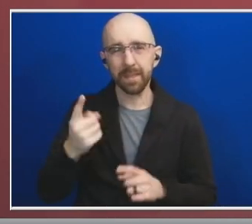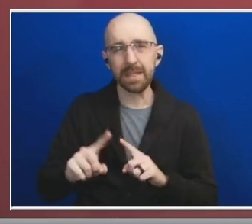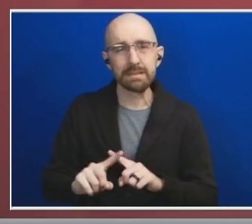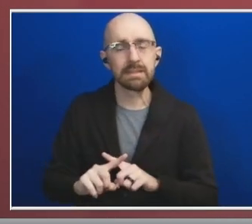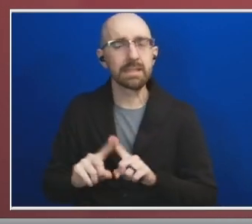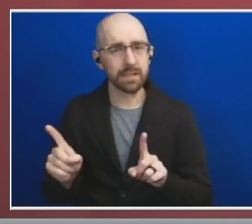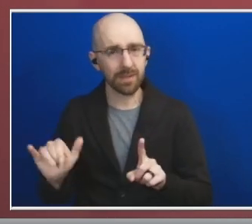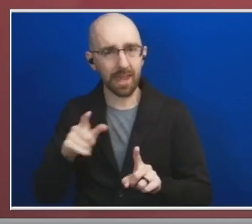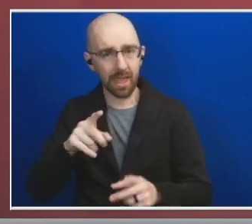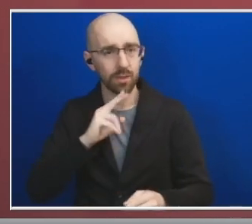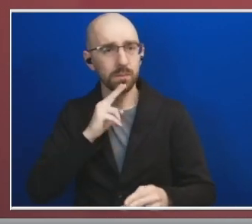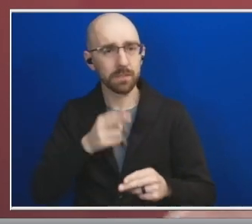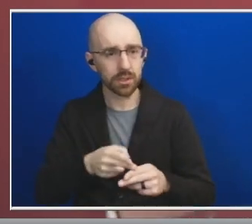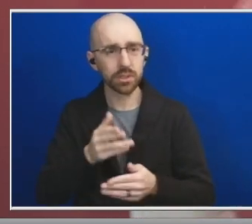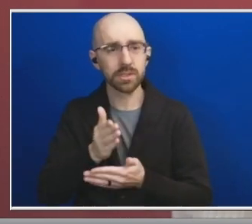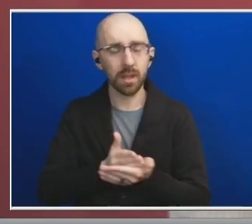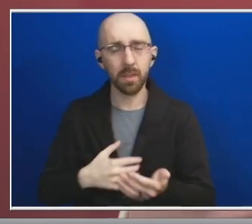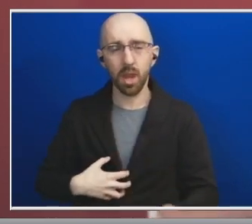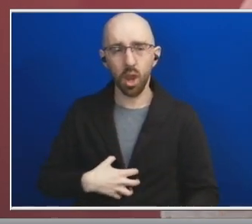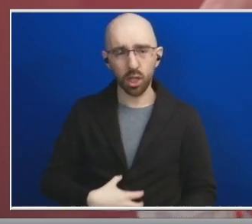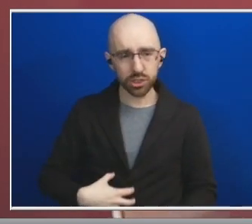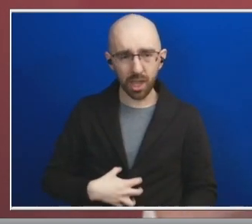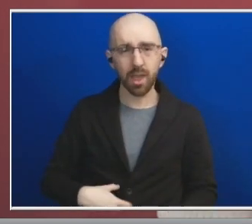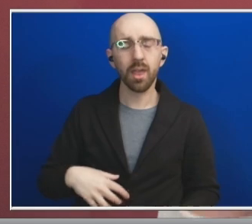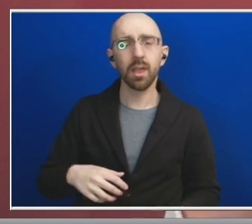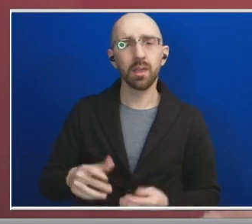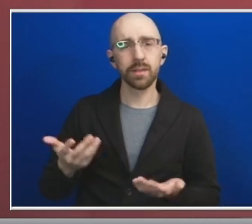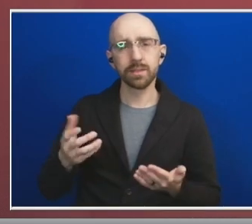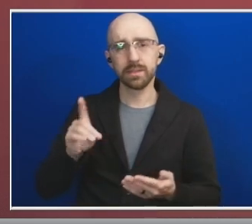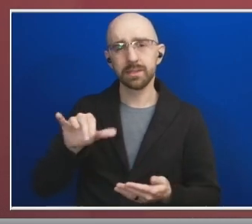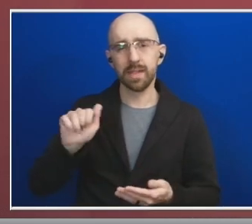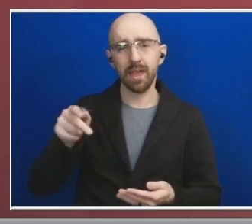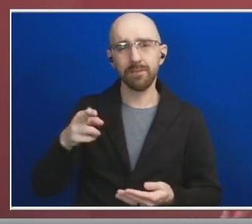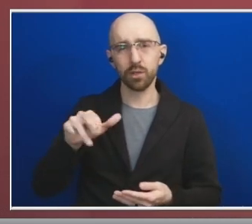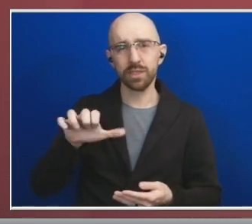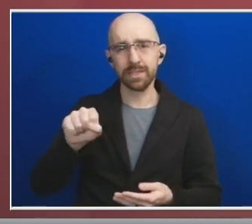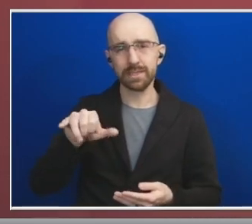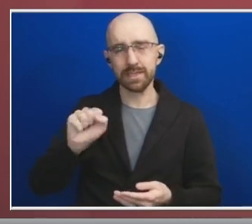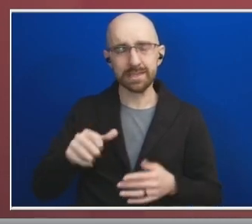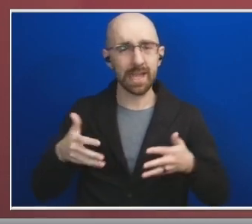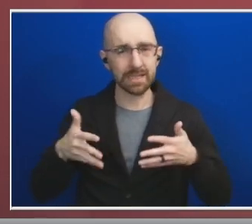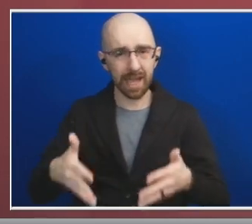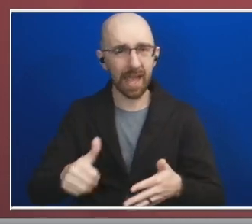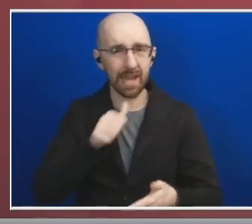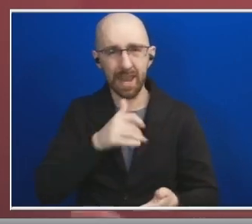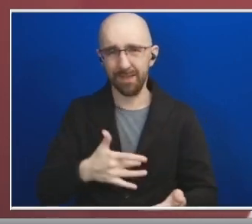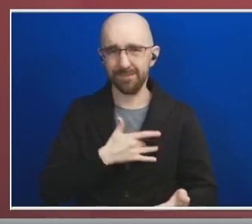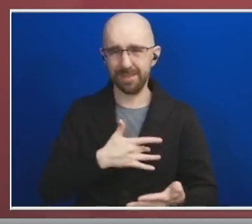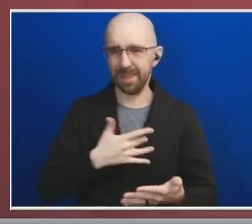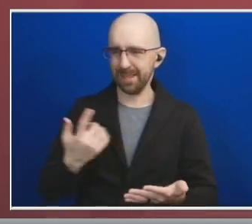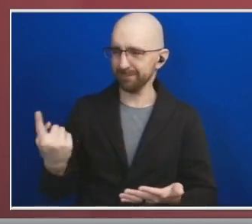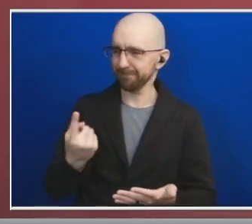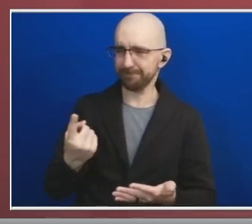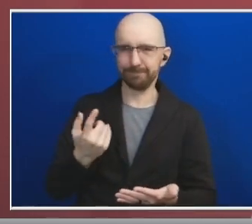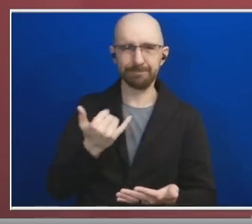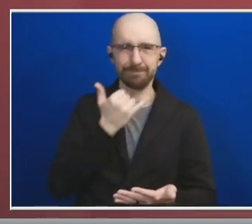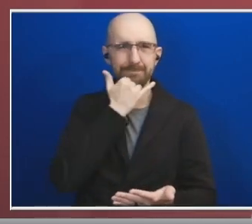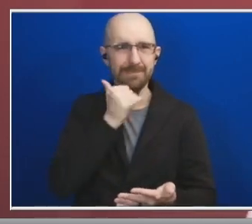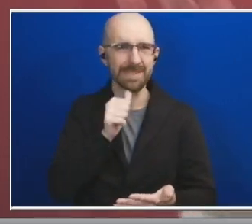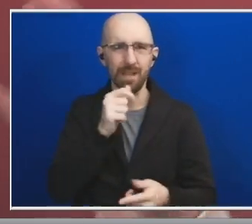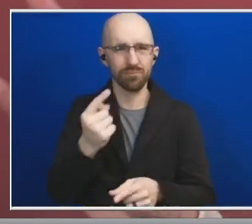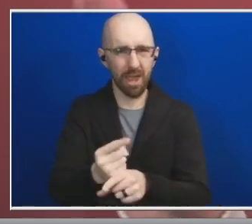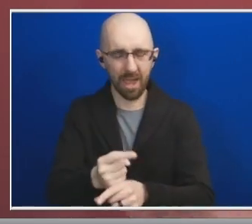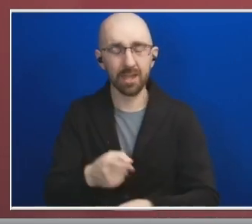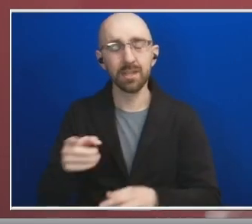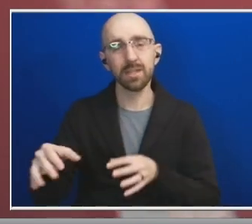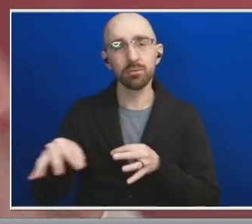some nausea, some diaphoresis, maybe just anxiety and just not quite feeling right. And so when you come in with a description of chest pain,